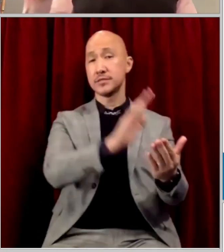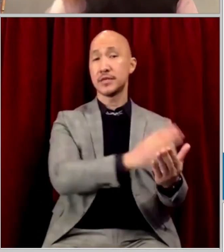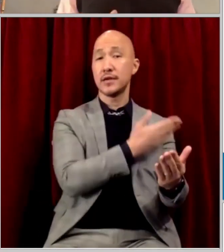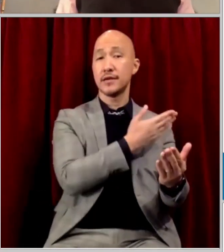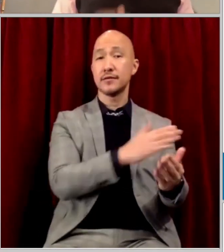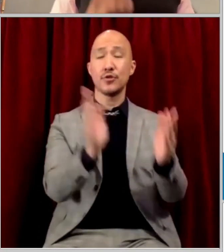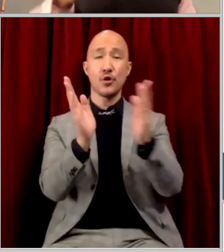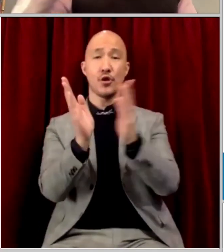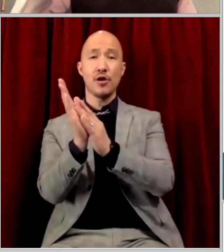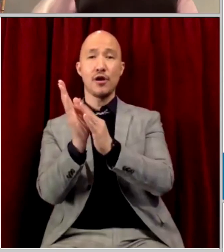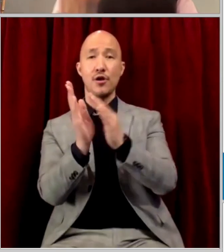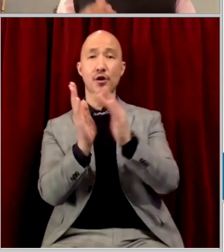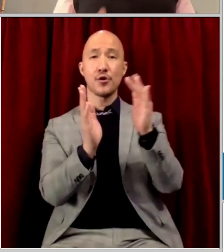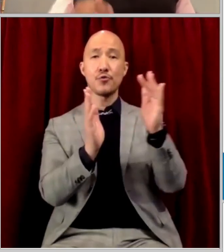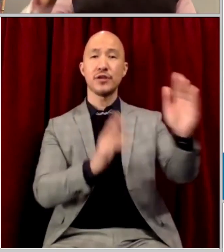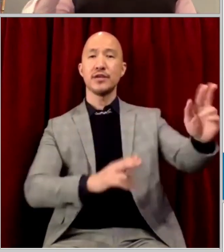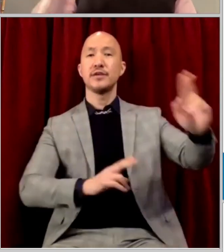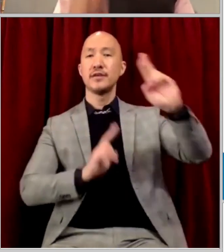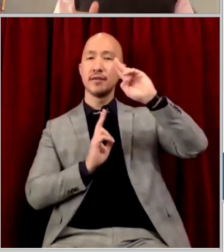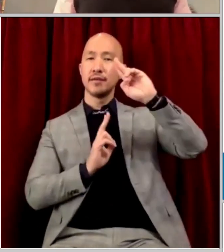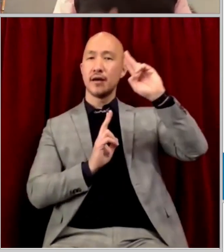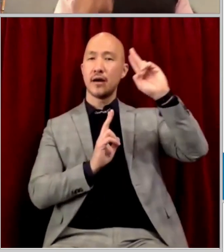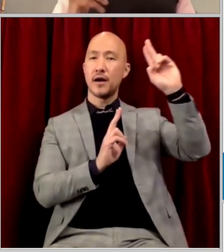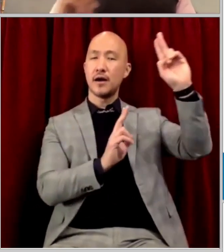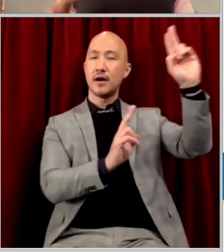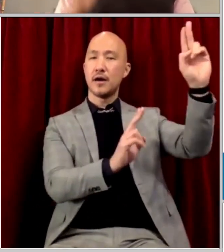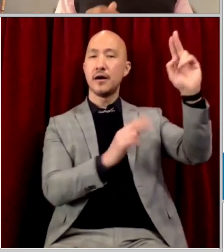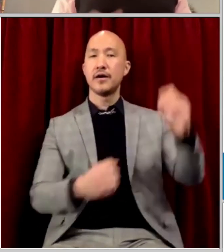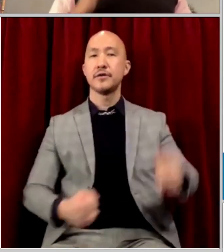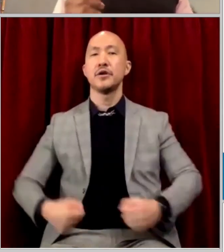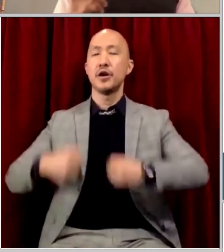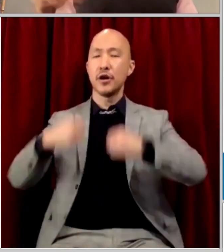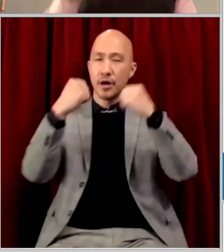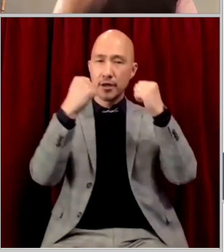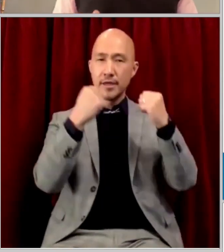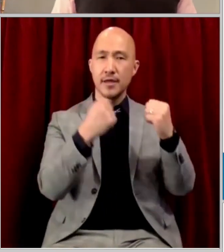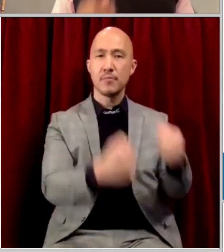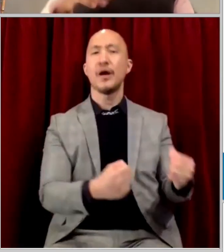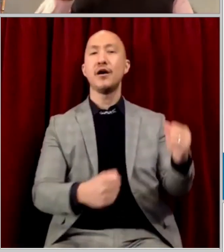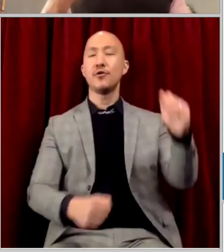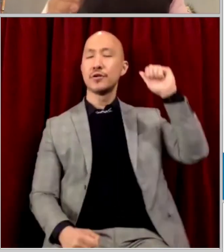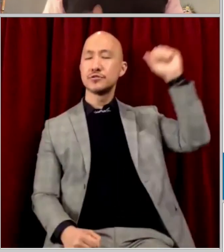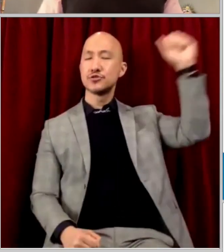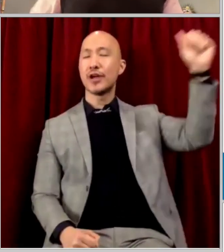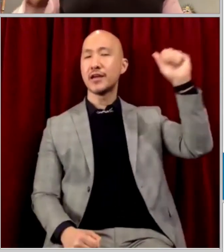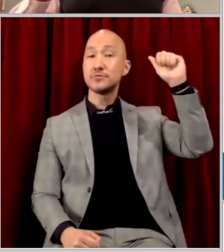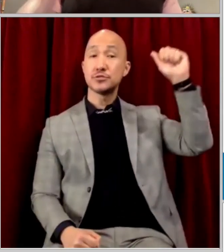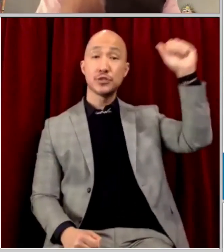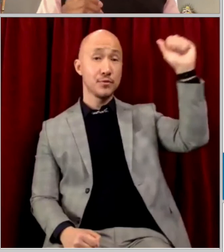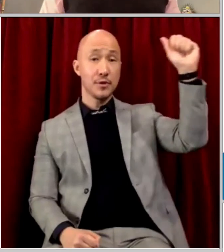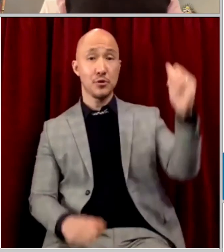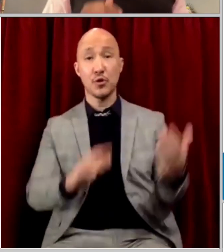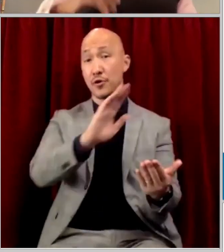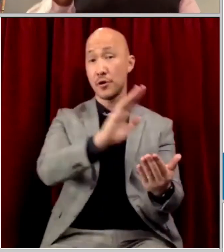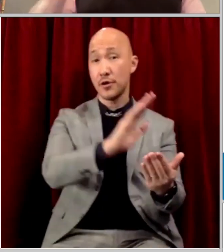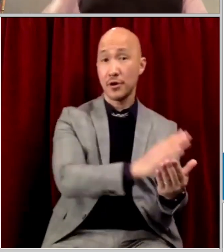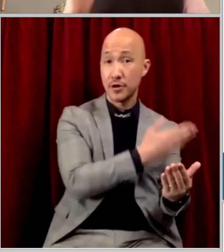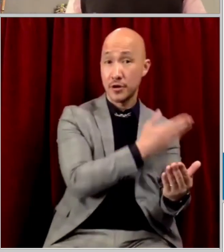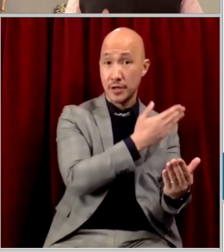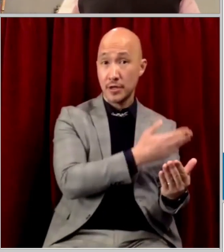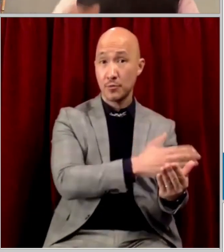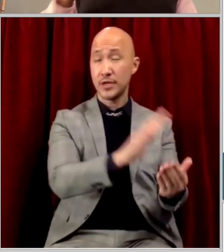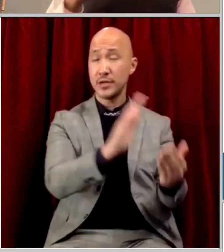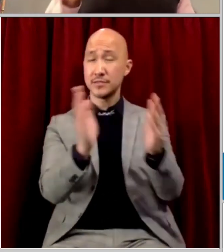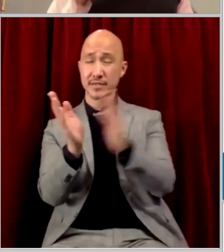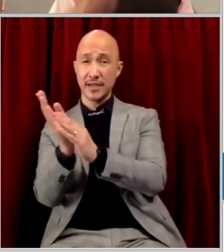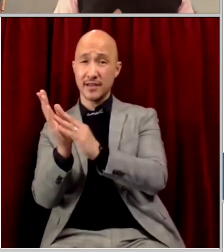sing the Lord, glory and honor, power and strength to the Lord.